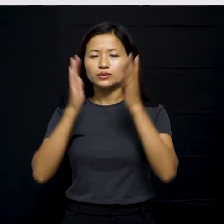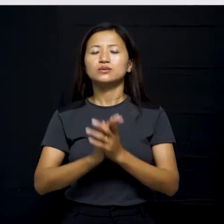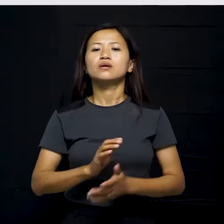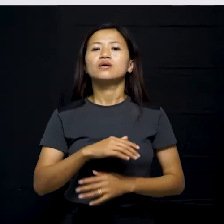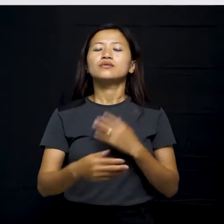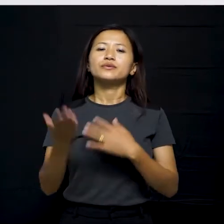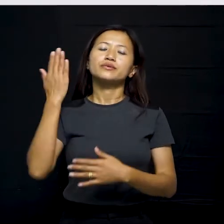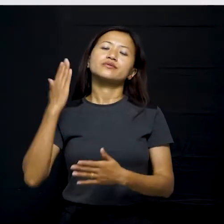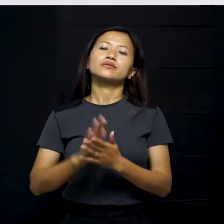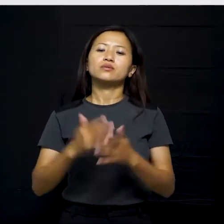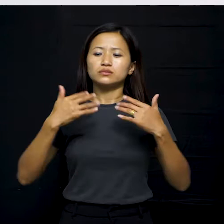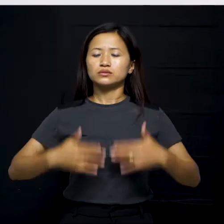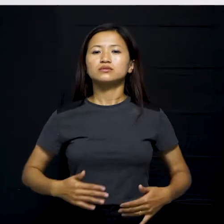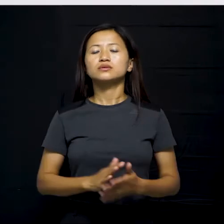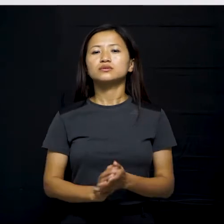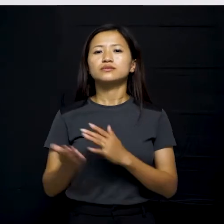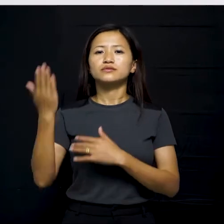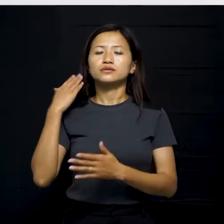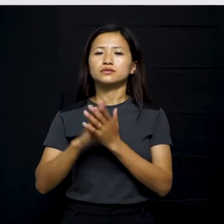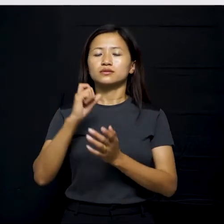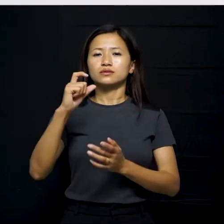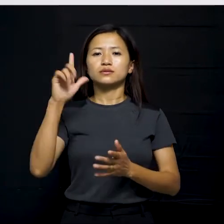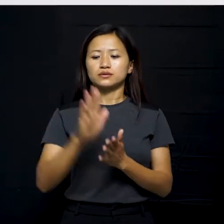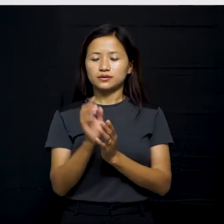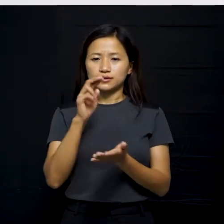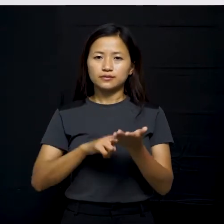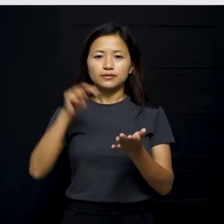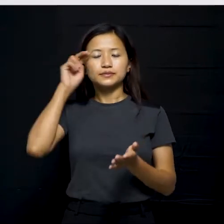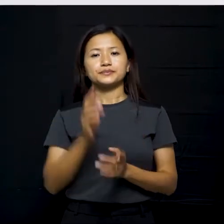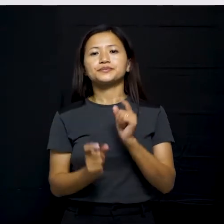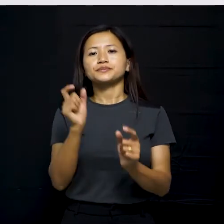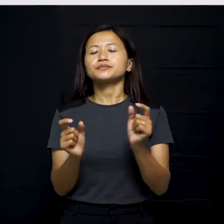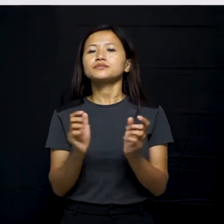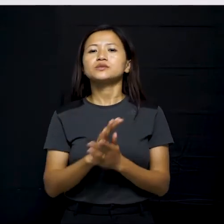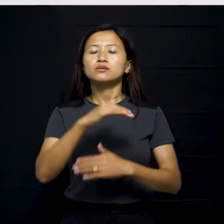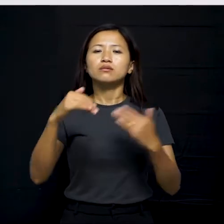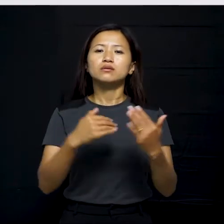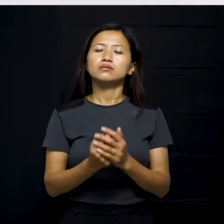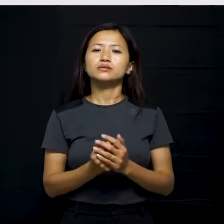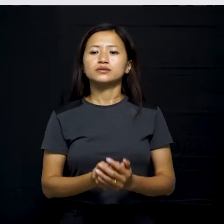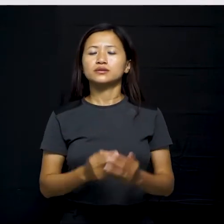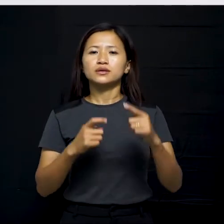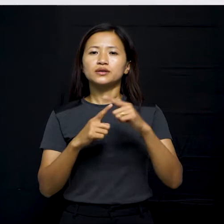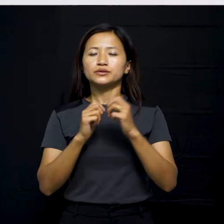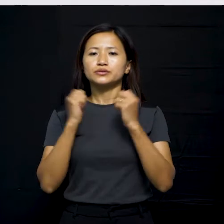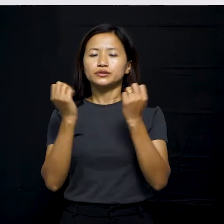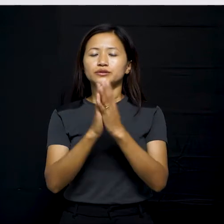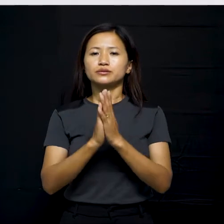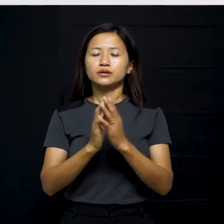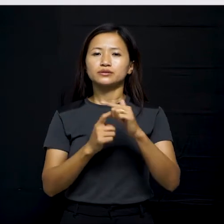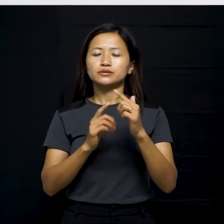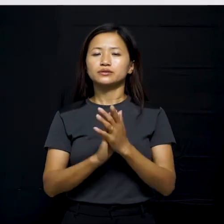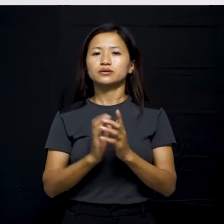previous class about the dress of the Naga people. They wear all these traditional dresses, and they